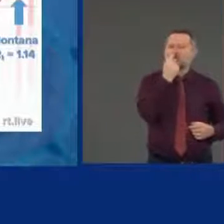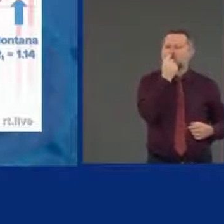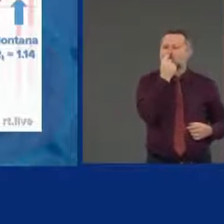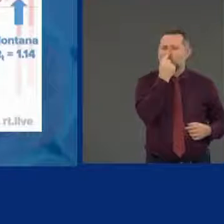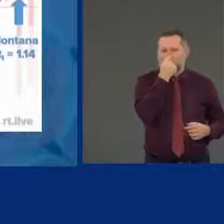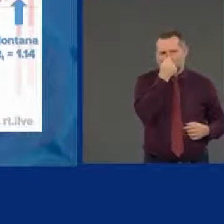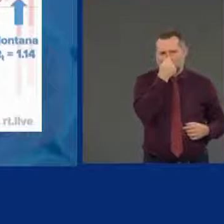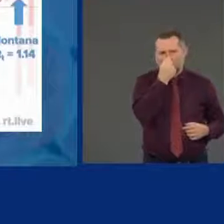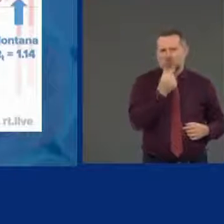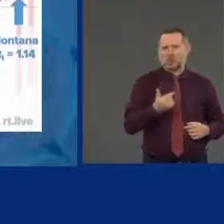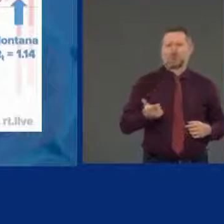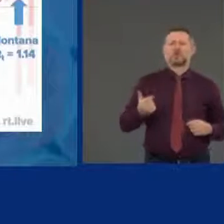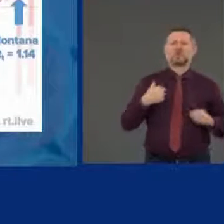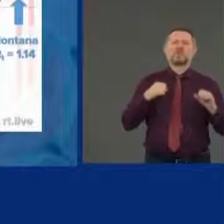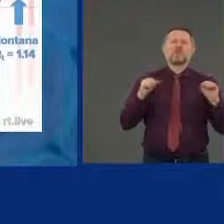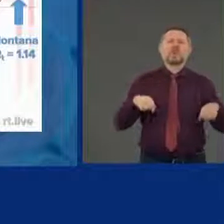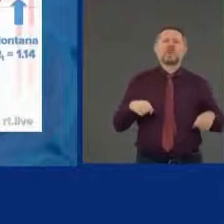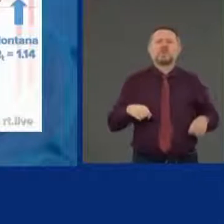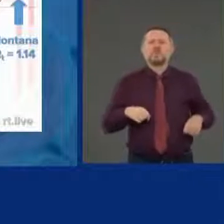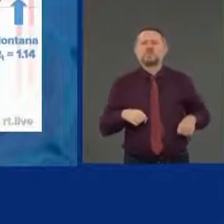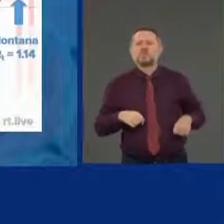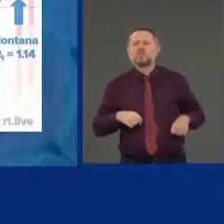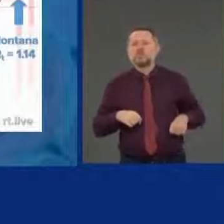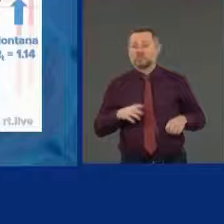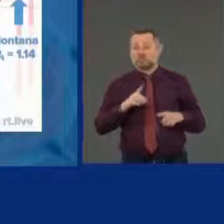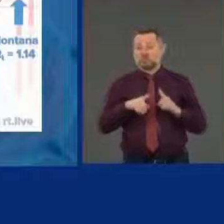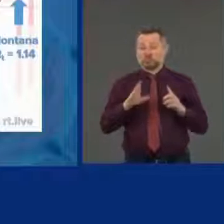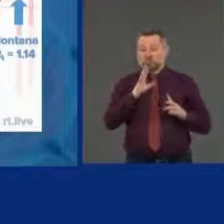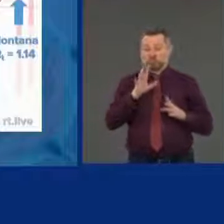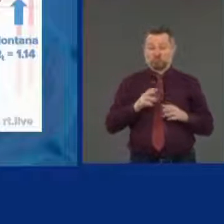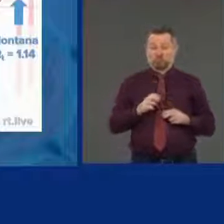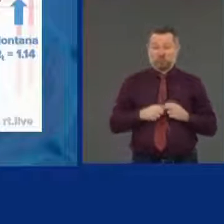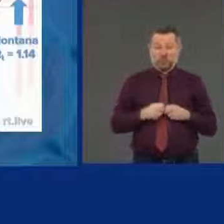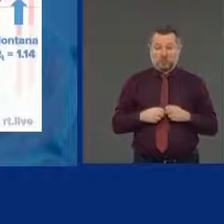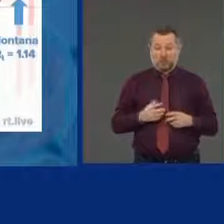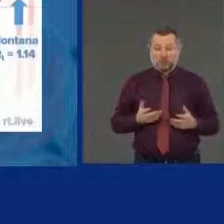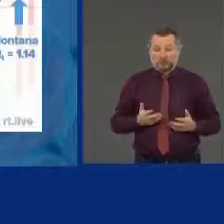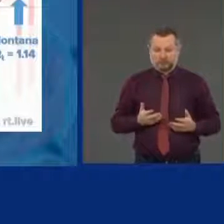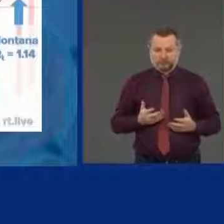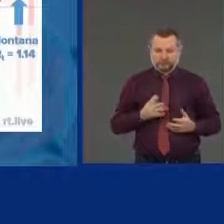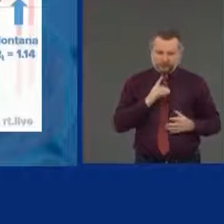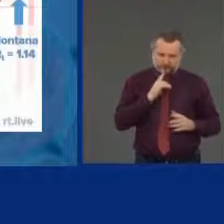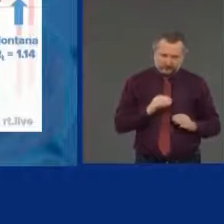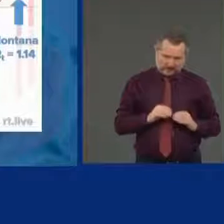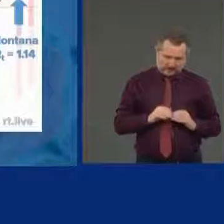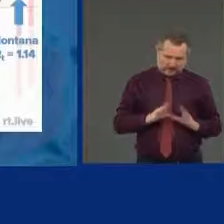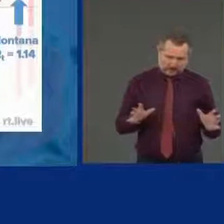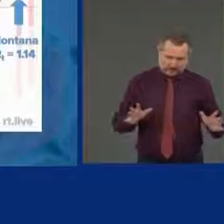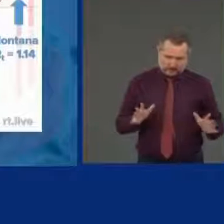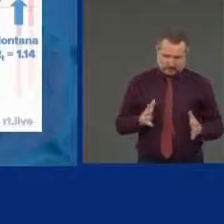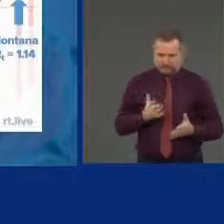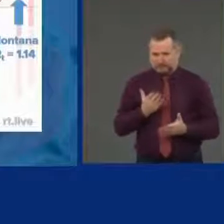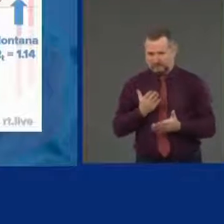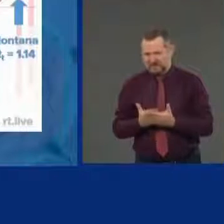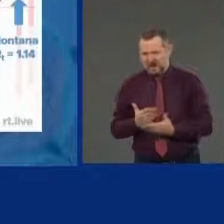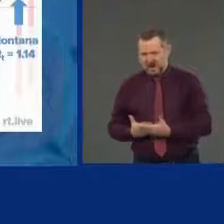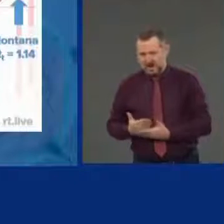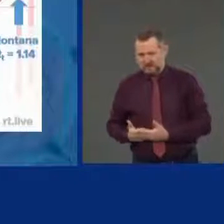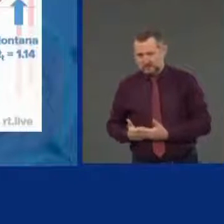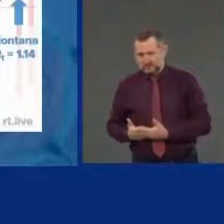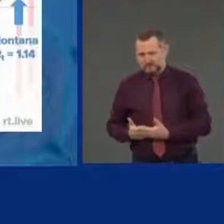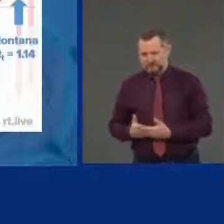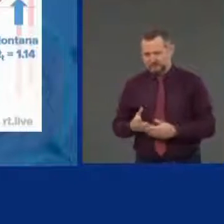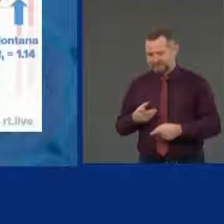But then I run into a problem, which are the obvious facts that defy what I'm